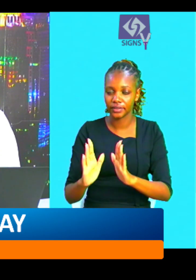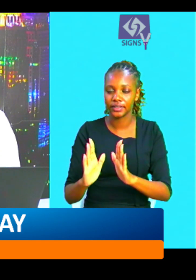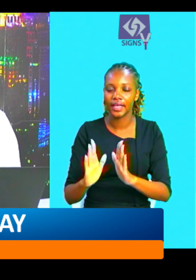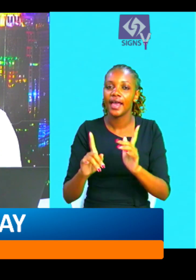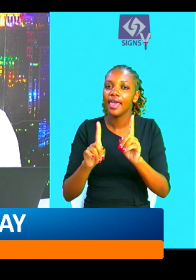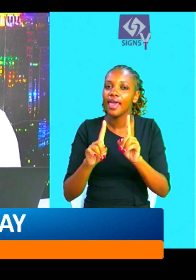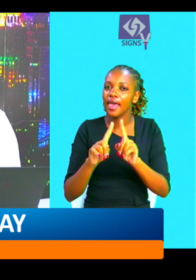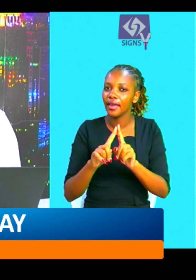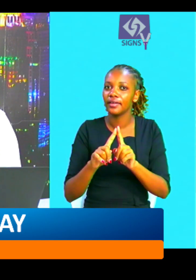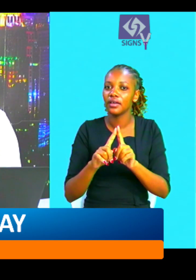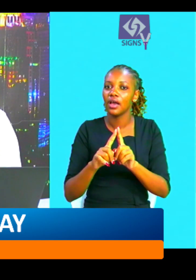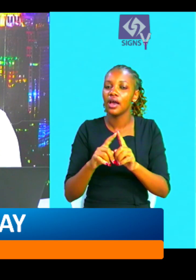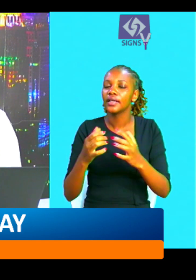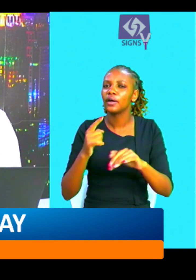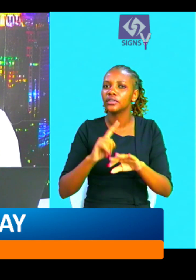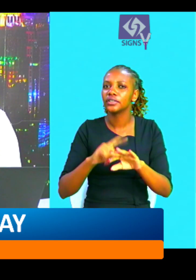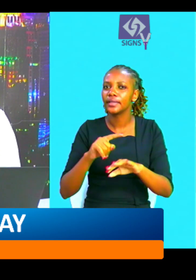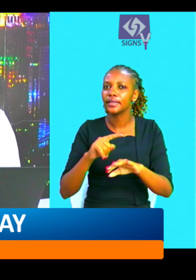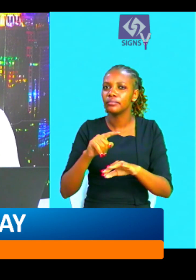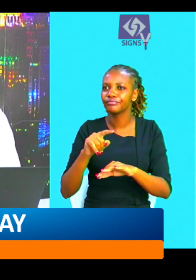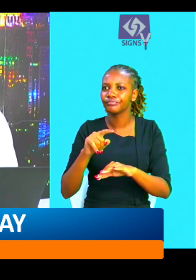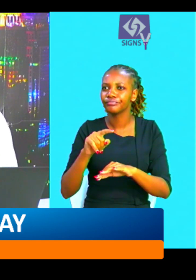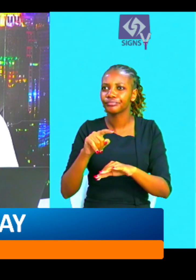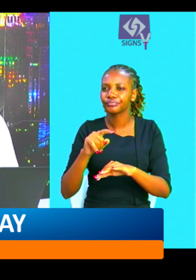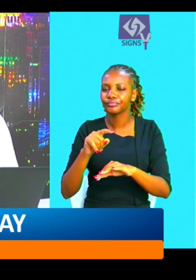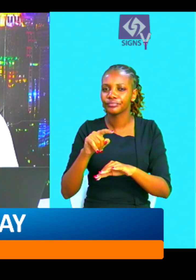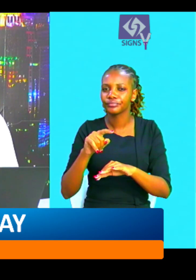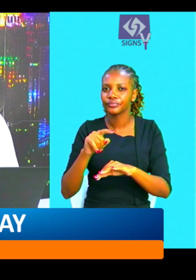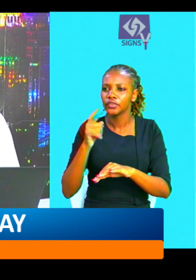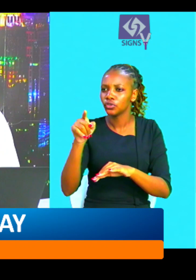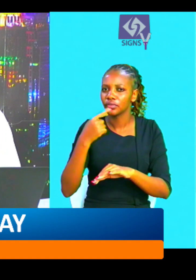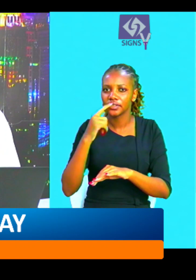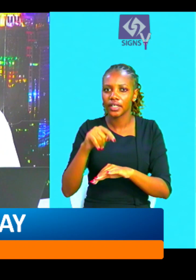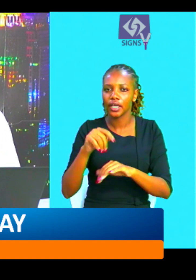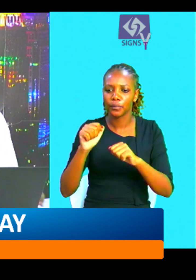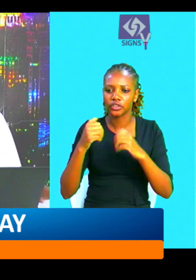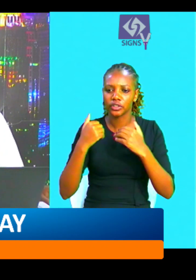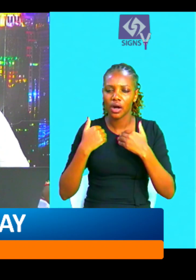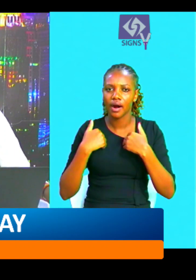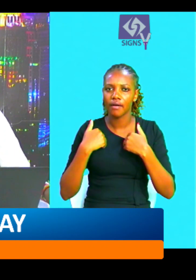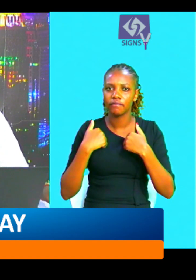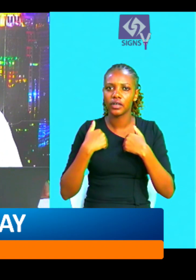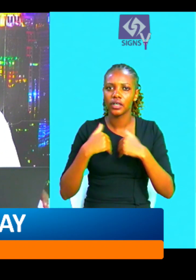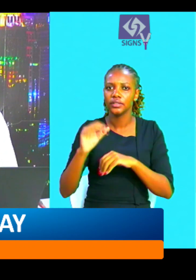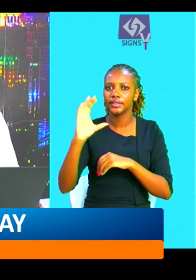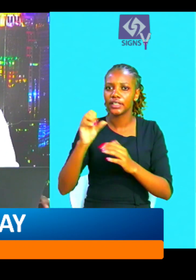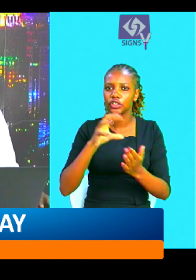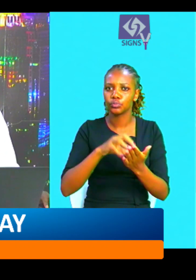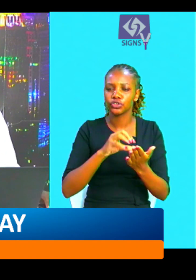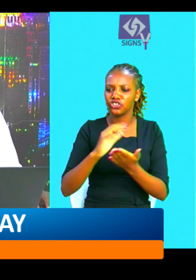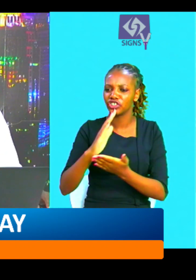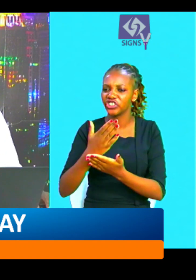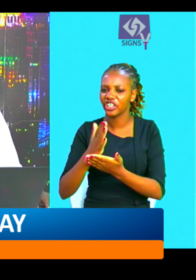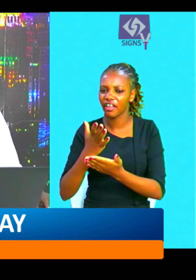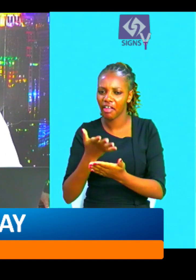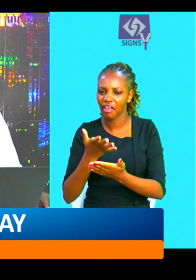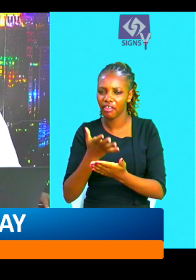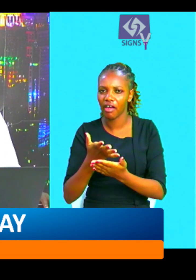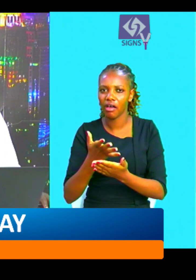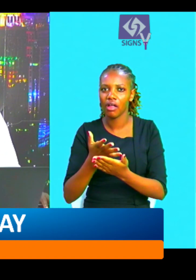week. And the president was he sort of read the riot